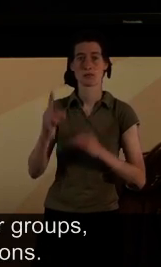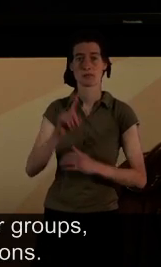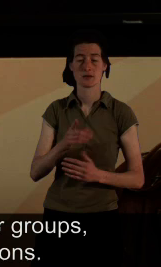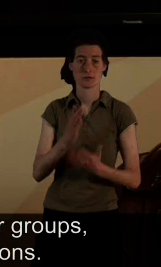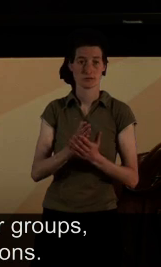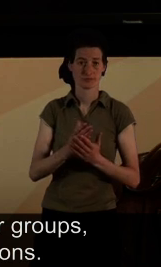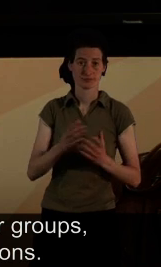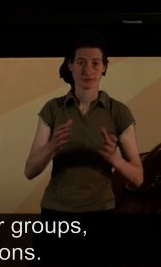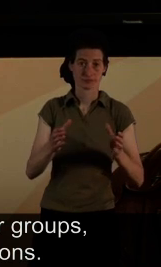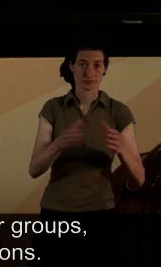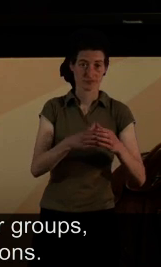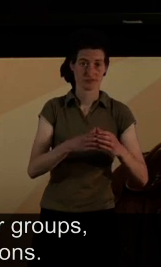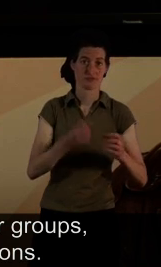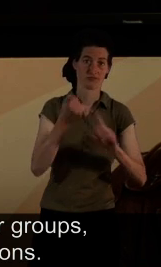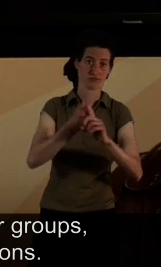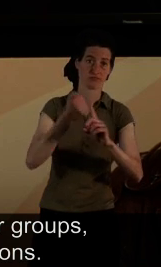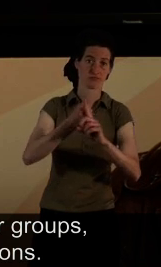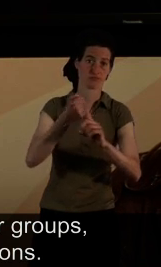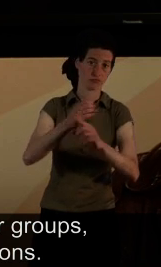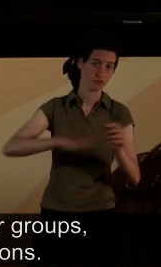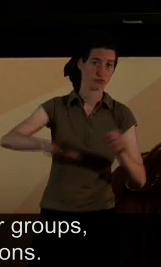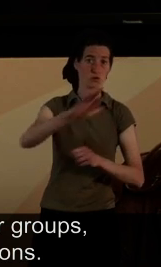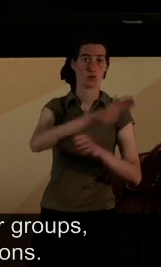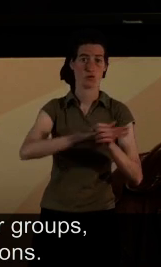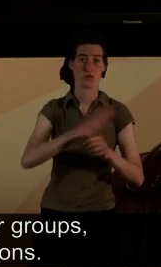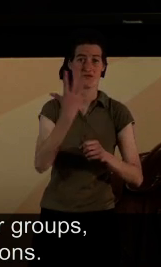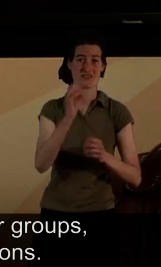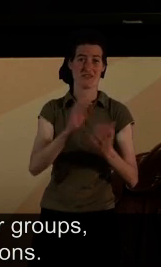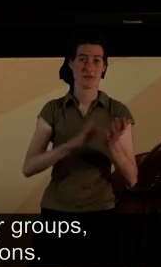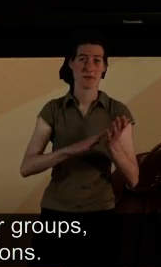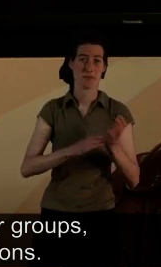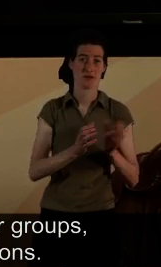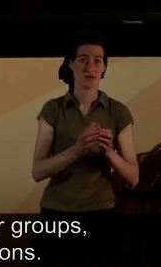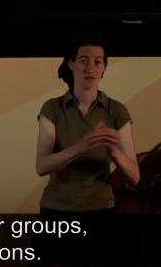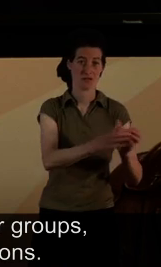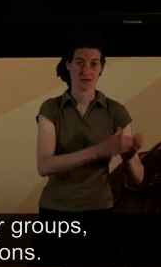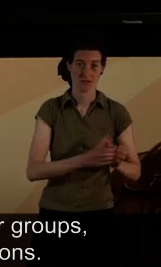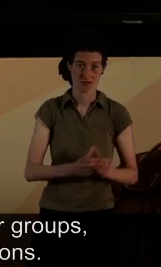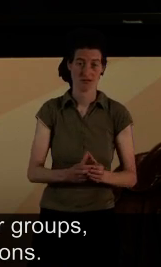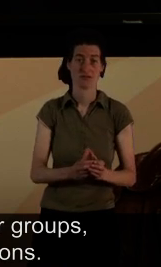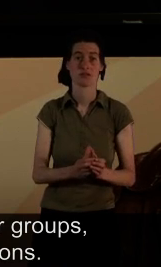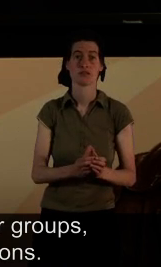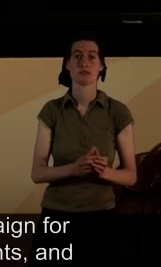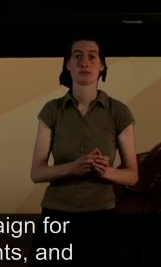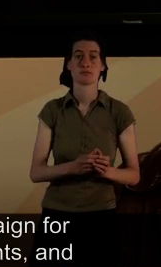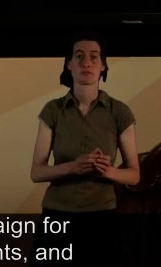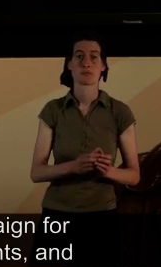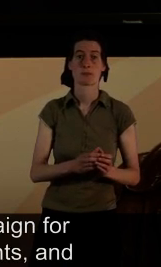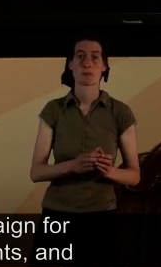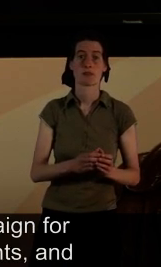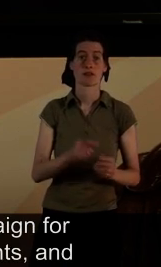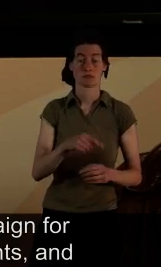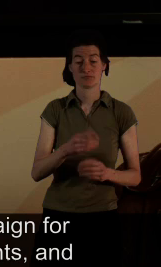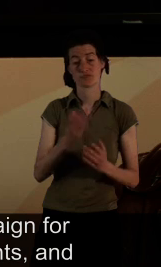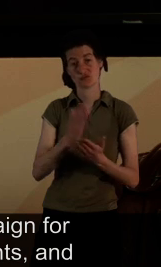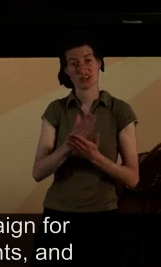We're made up of nearly 50 member groups of disabled people's organisations across the county. We